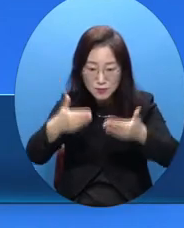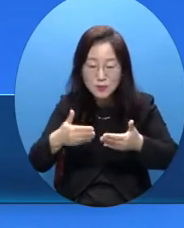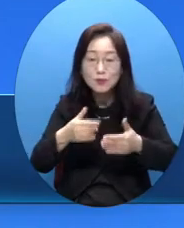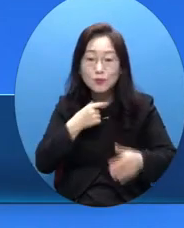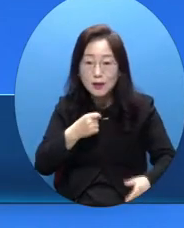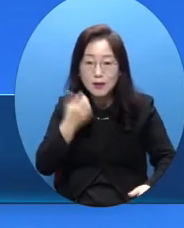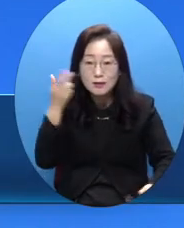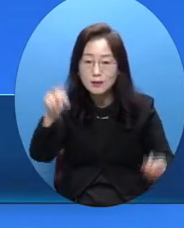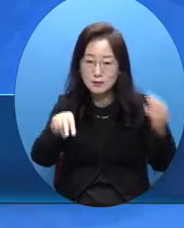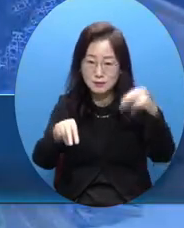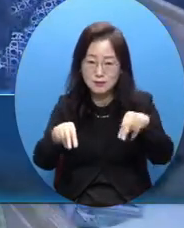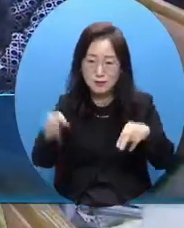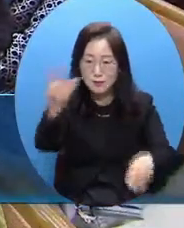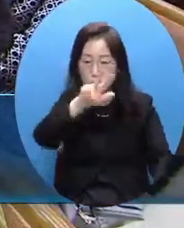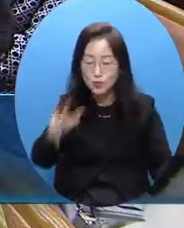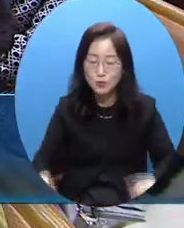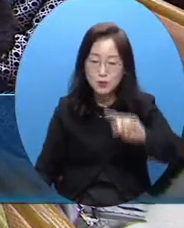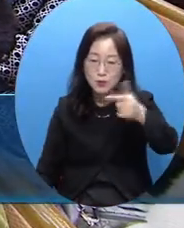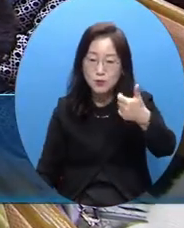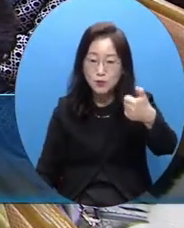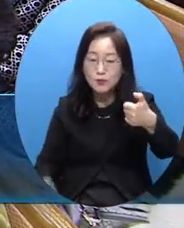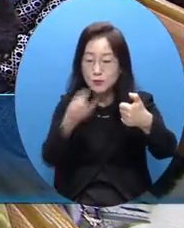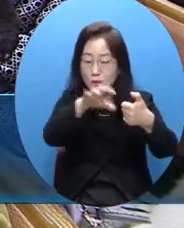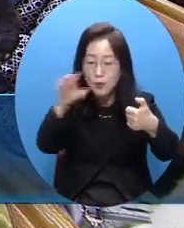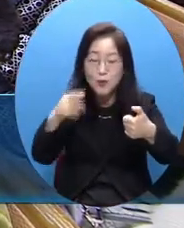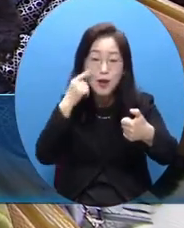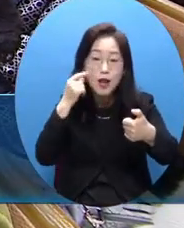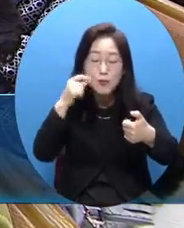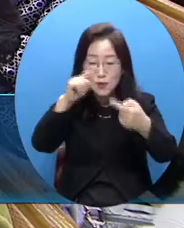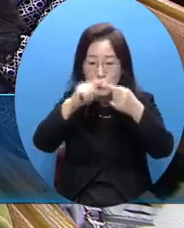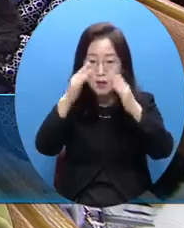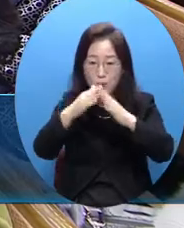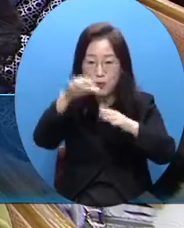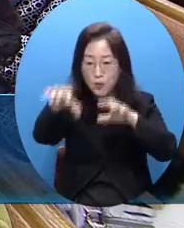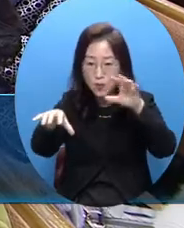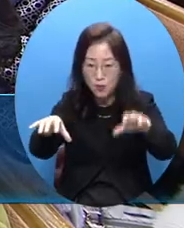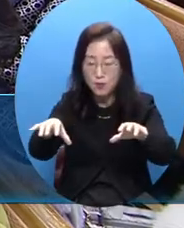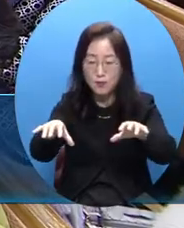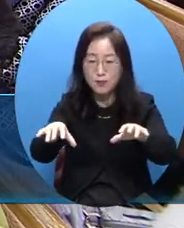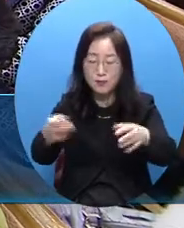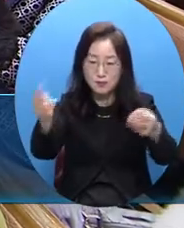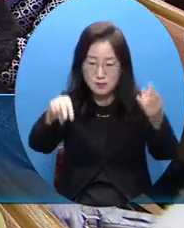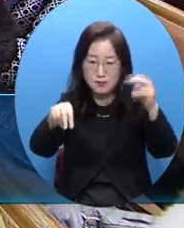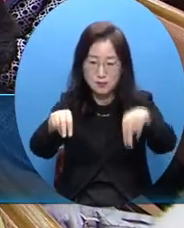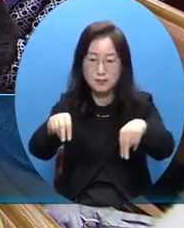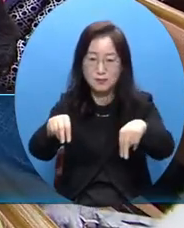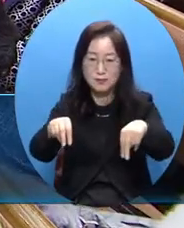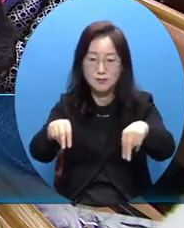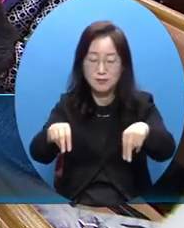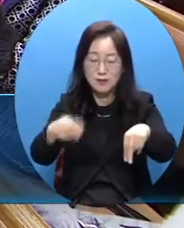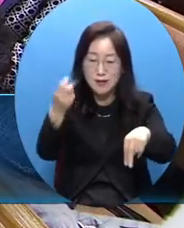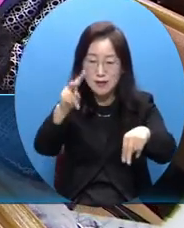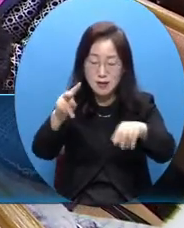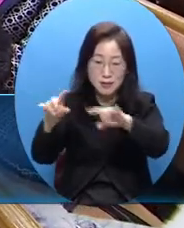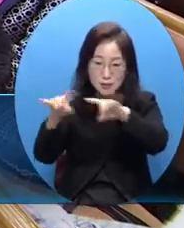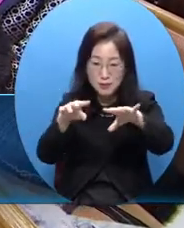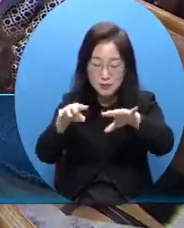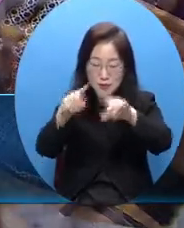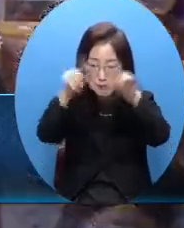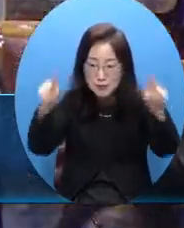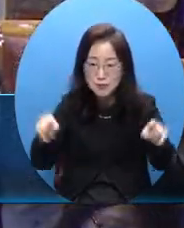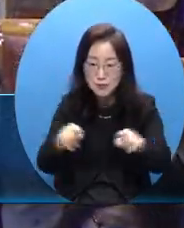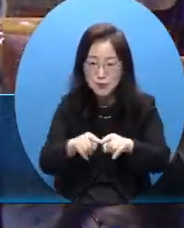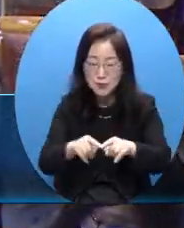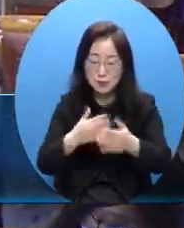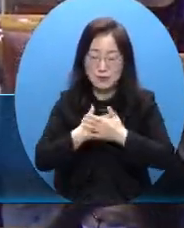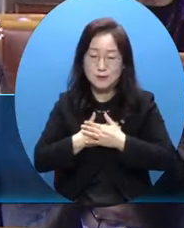time and would like to believe in Jesus as your lord and savior please stand up where you are if you do not